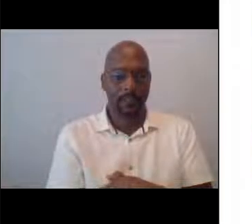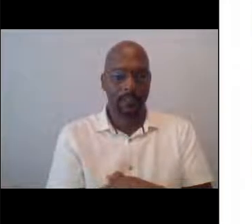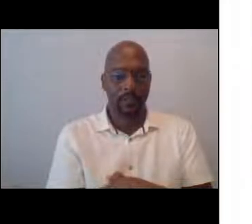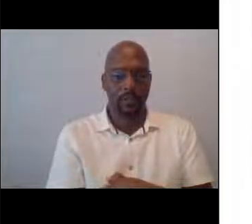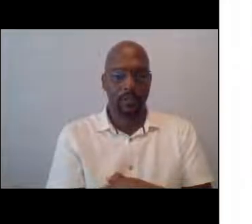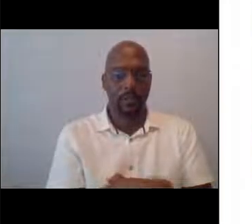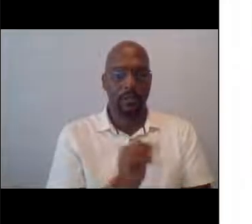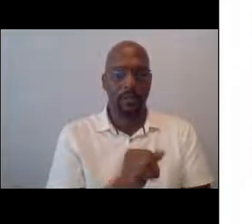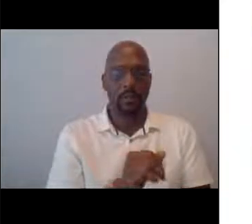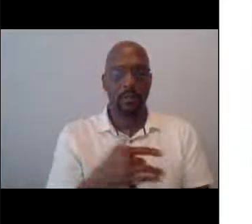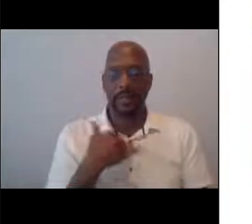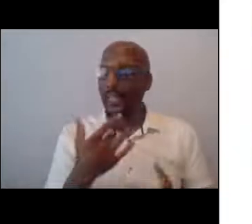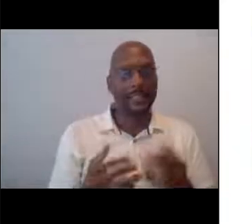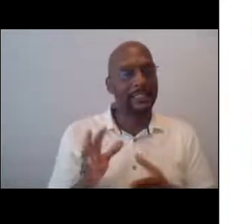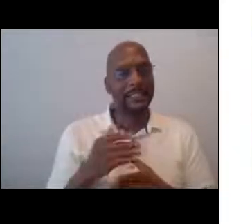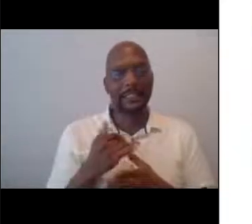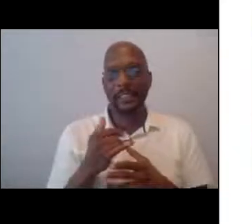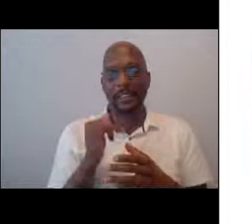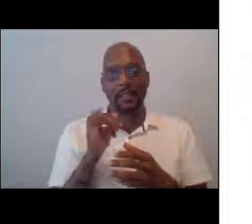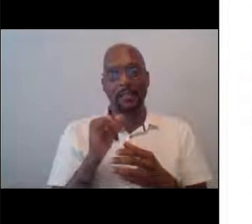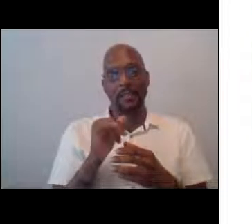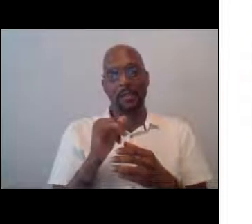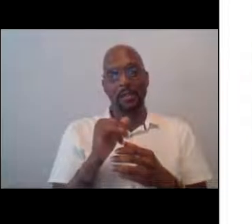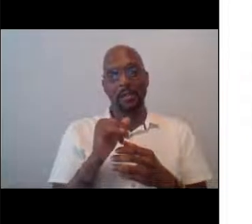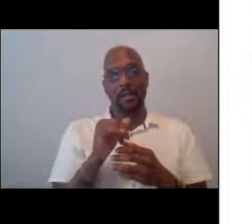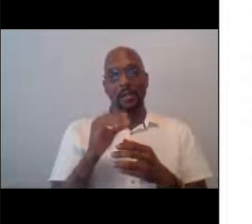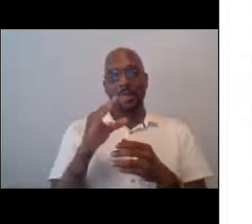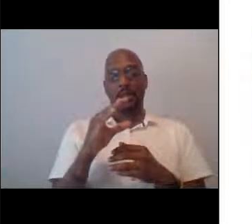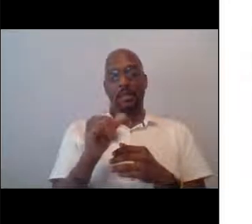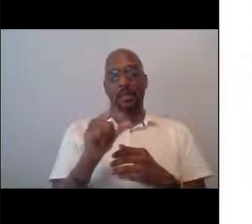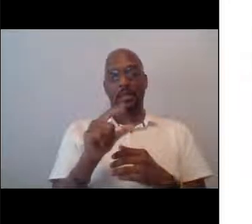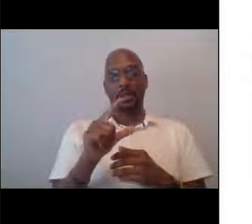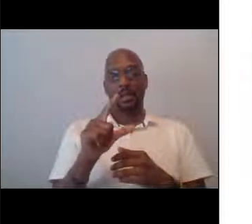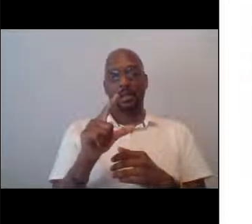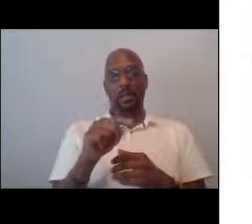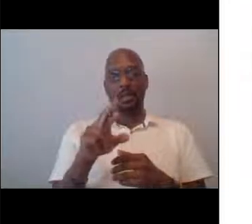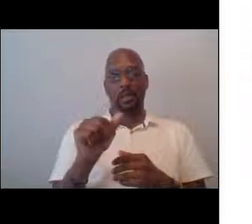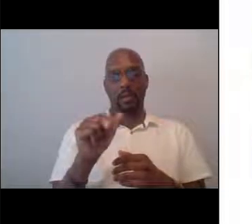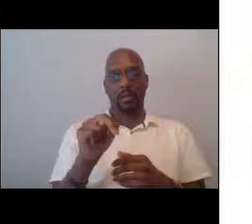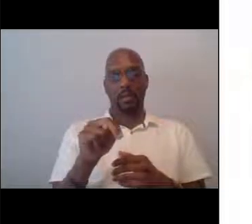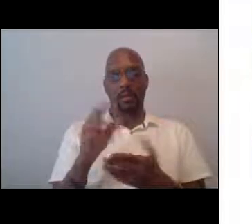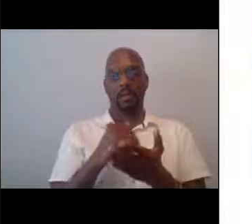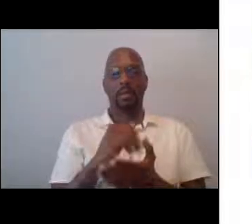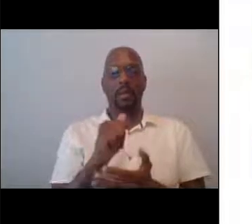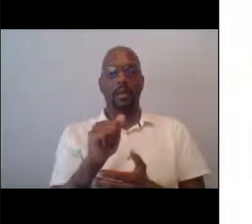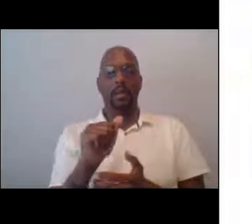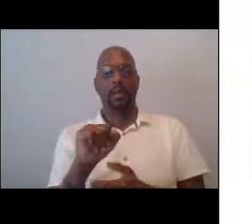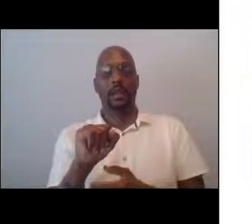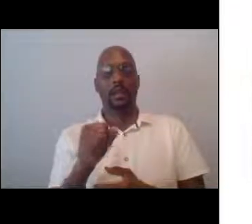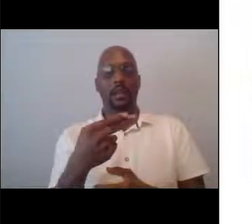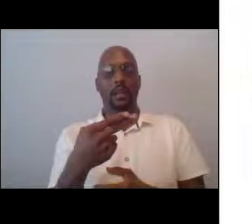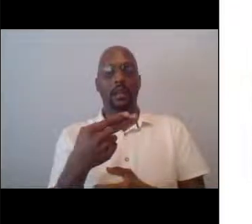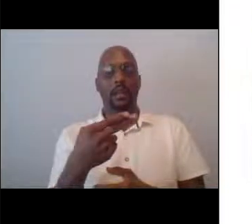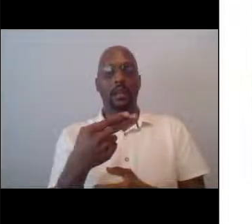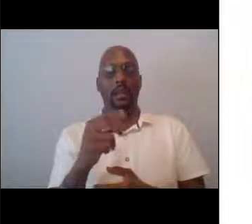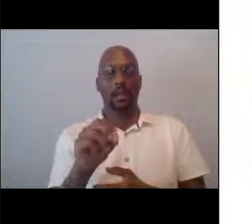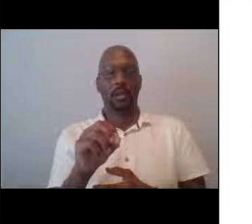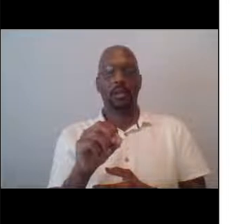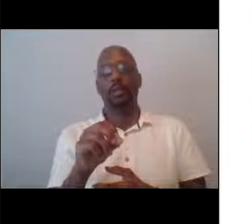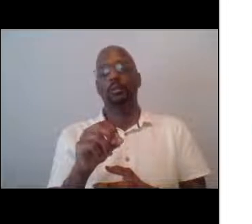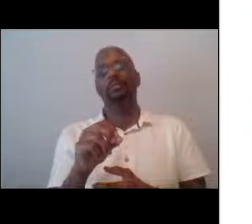Excited to share that Caltrans received an AASHTO award this year. AASHTO sponsors the annual